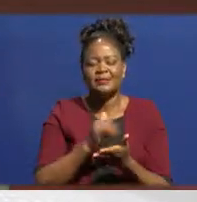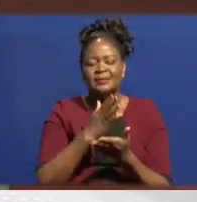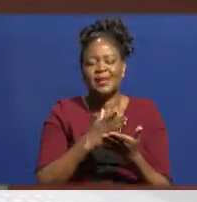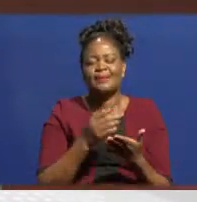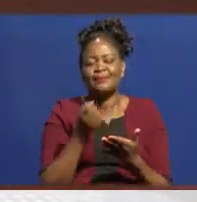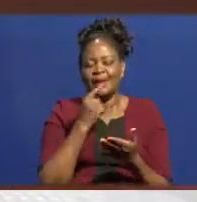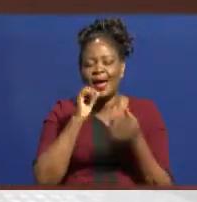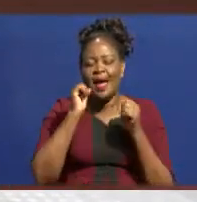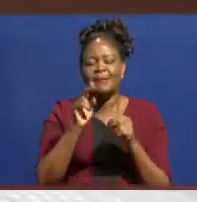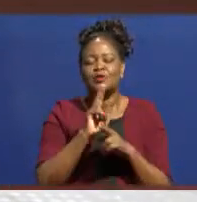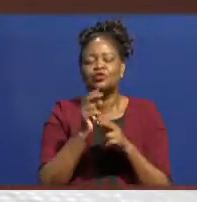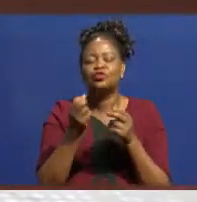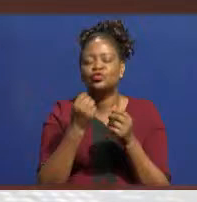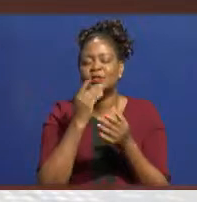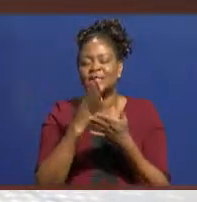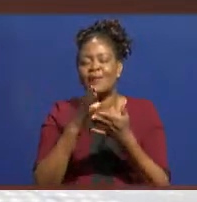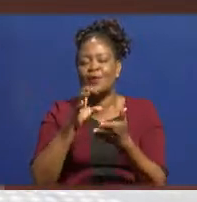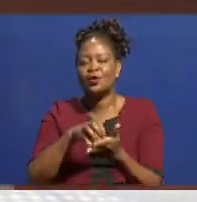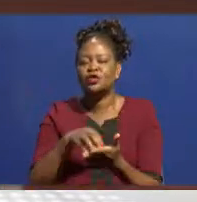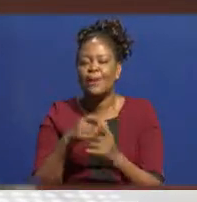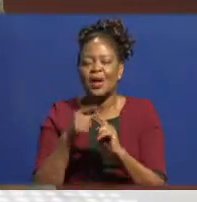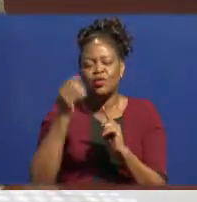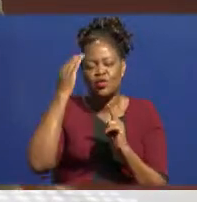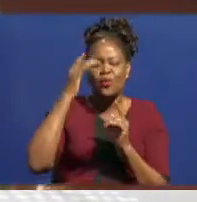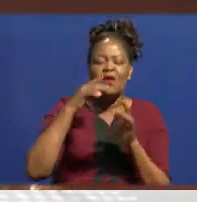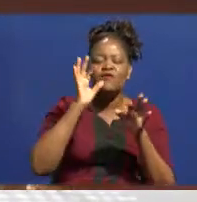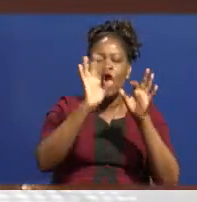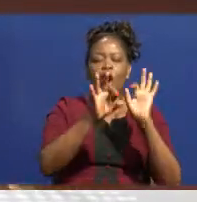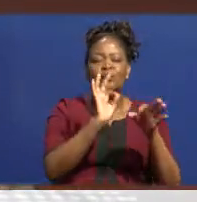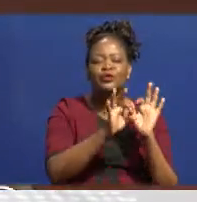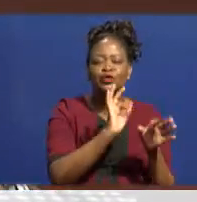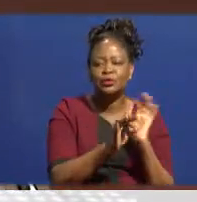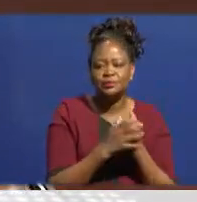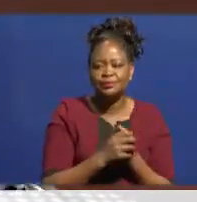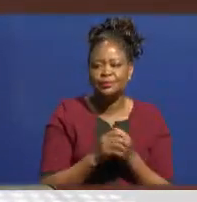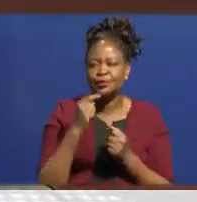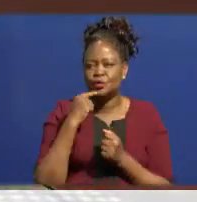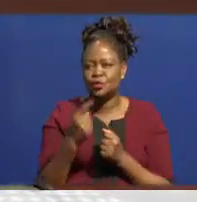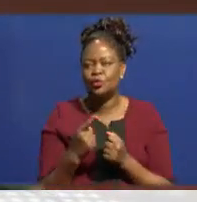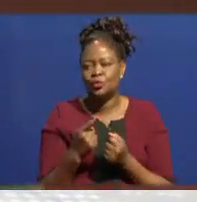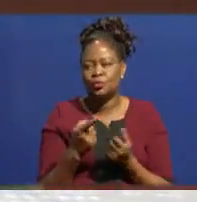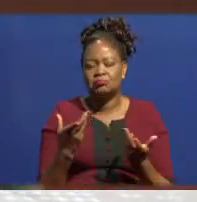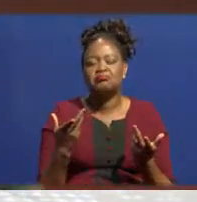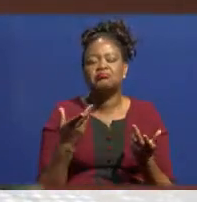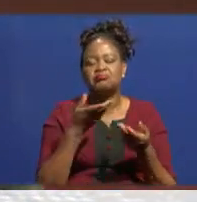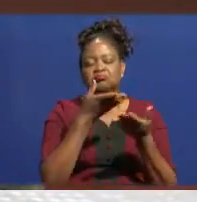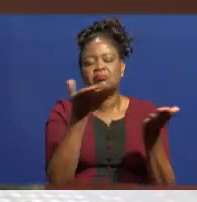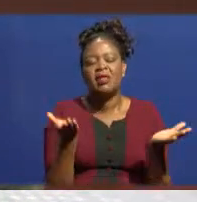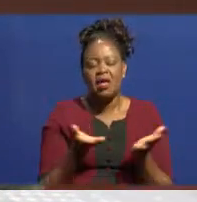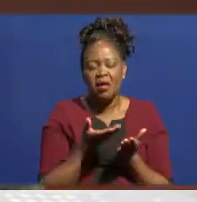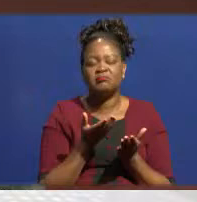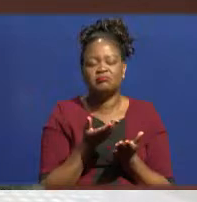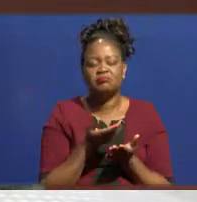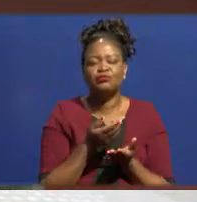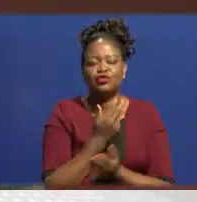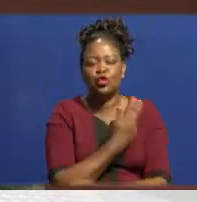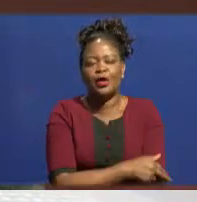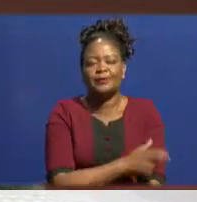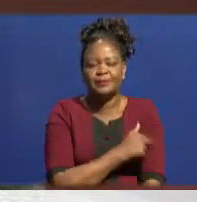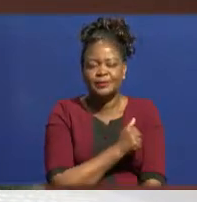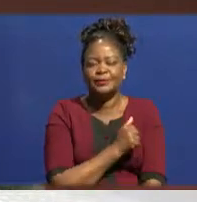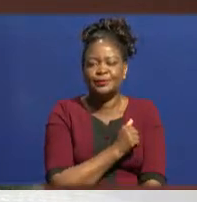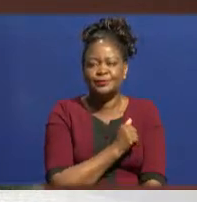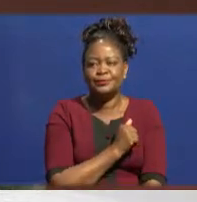be used to treat certain condition. Mm-hmm. But you know, we have options, varieties. Yes. And therefore, the ones in the pharmacy at the